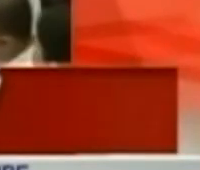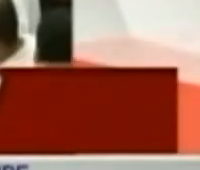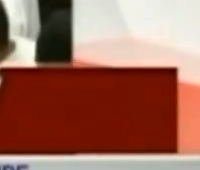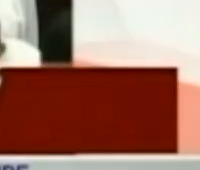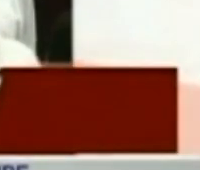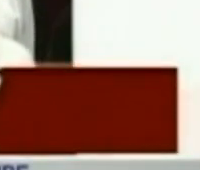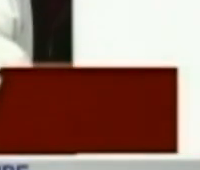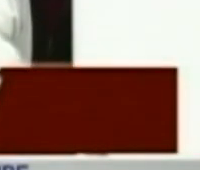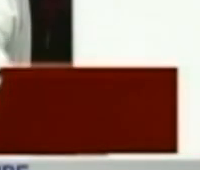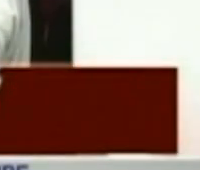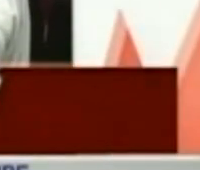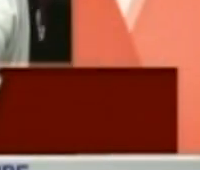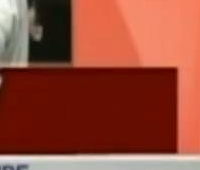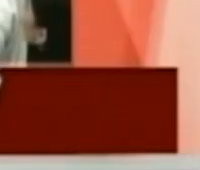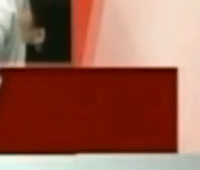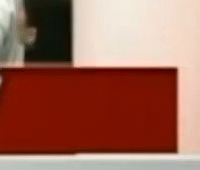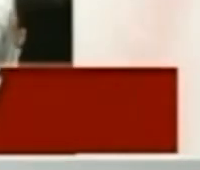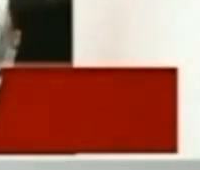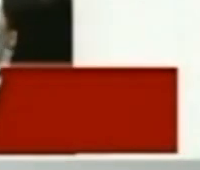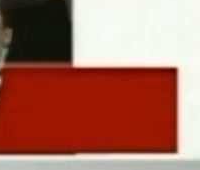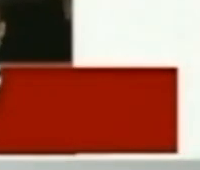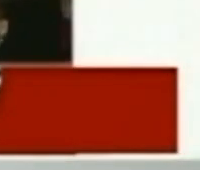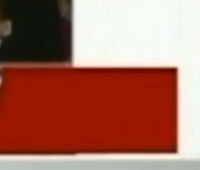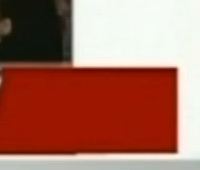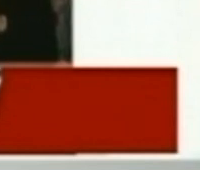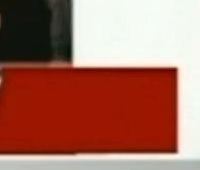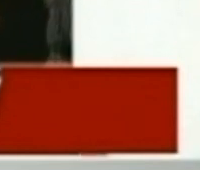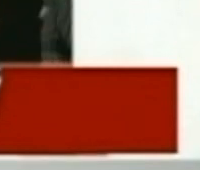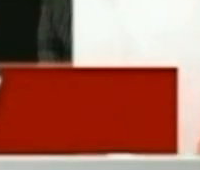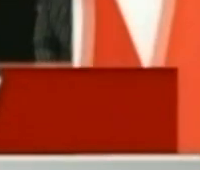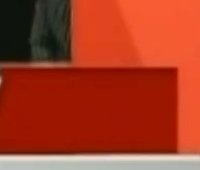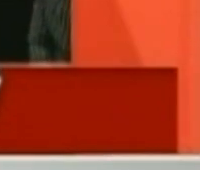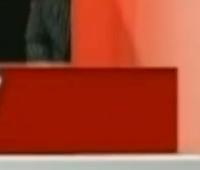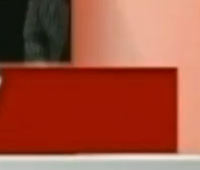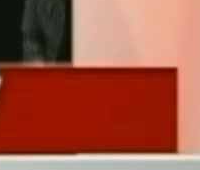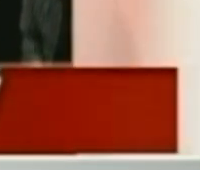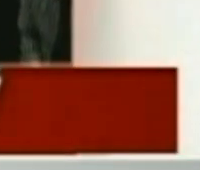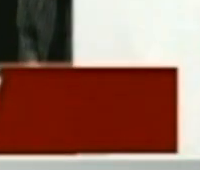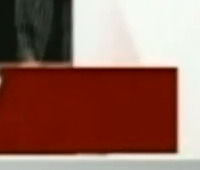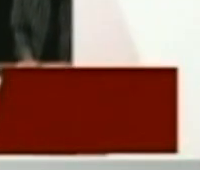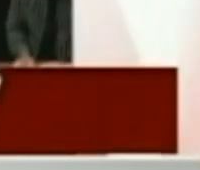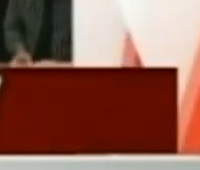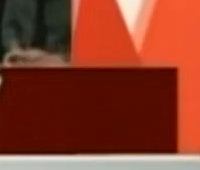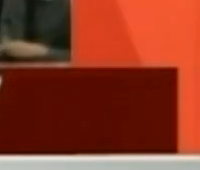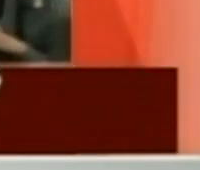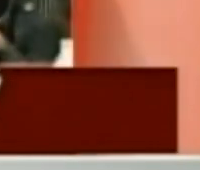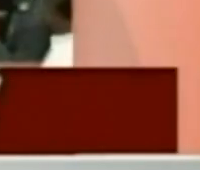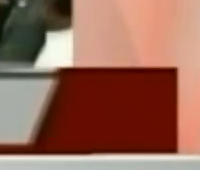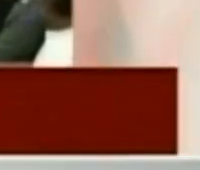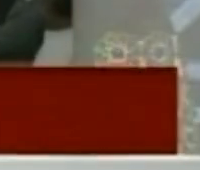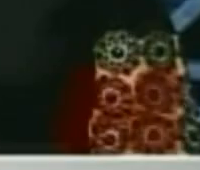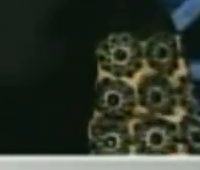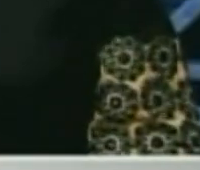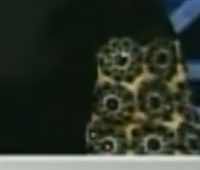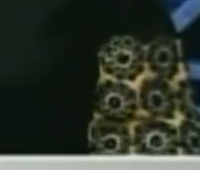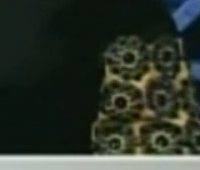All right. That is right. All right. Senator Recto, thank you very much, sir. I'll pass you over to Linda and Adele. Well, we'd like to thank Senator Recto